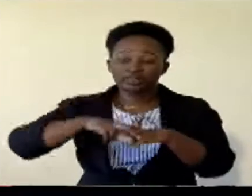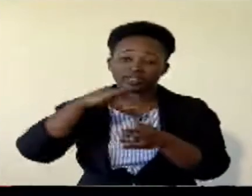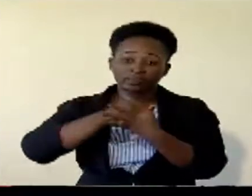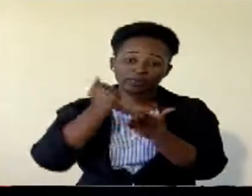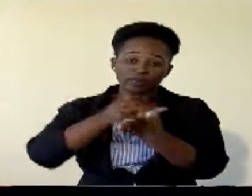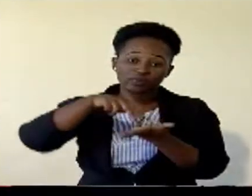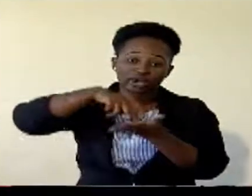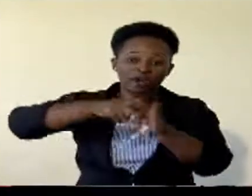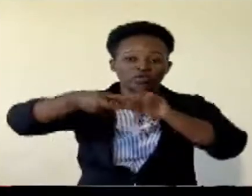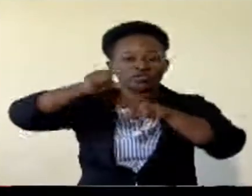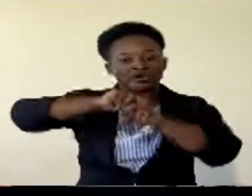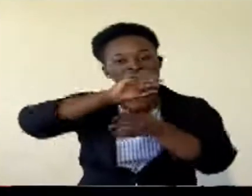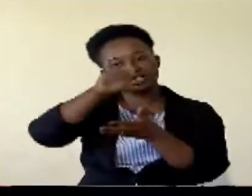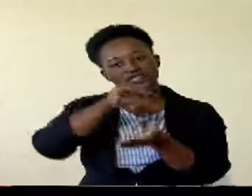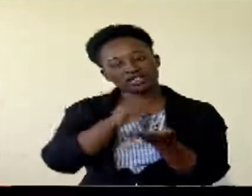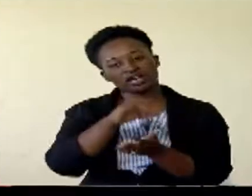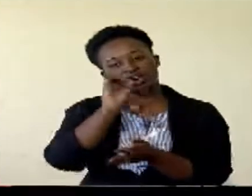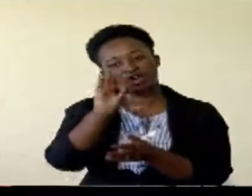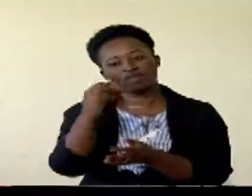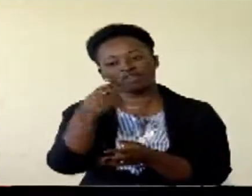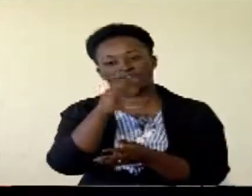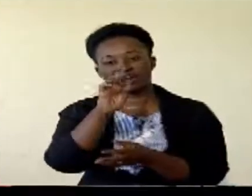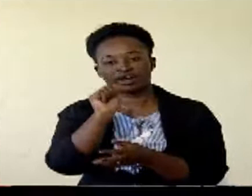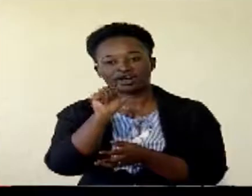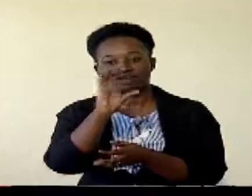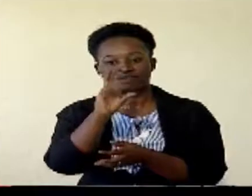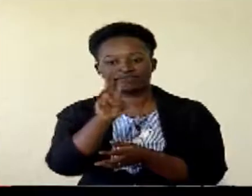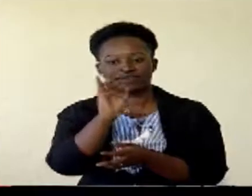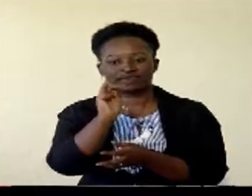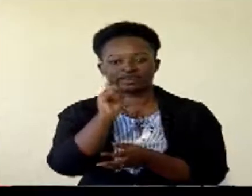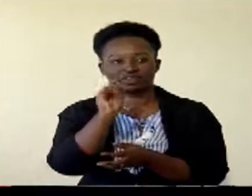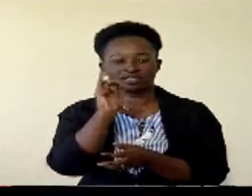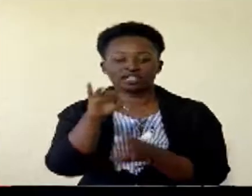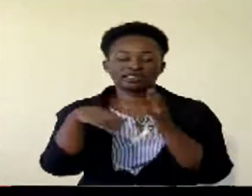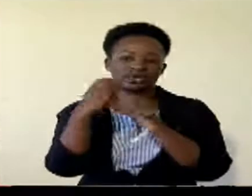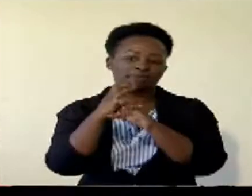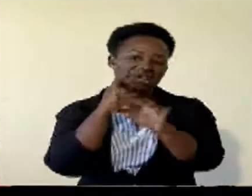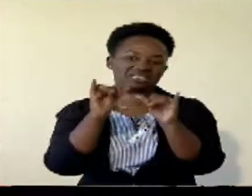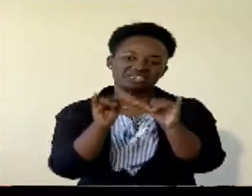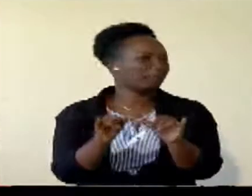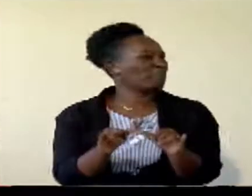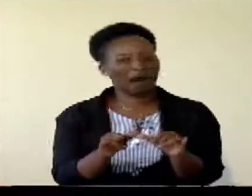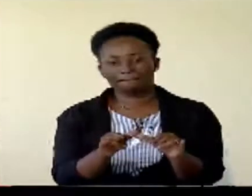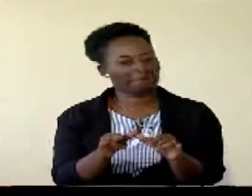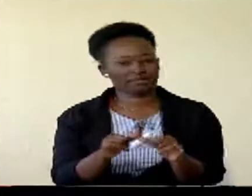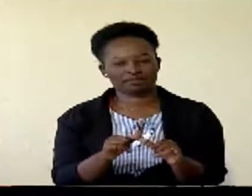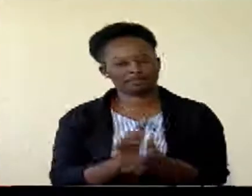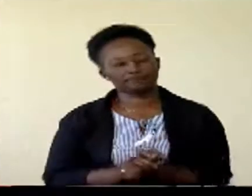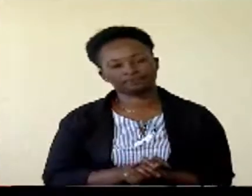the center of gravity of the bus, and then you make the bus to become less stable when it is tall,